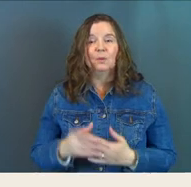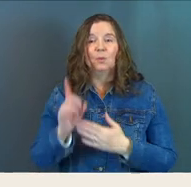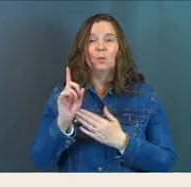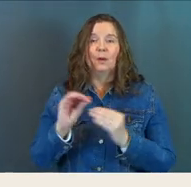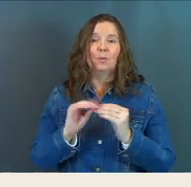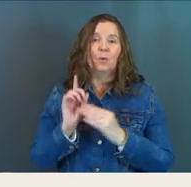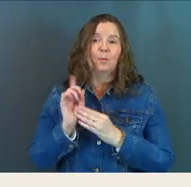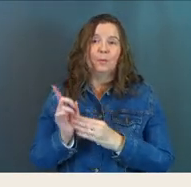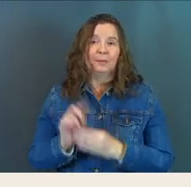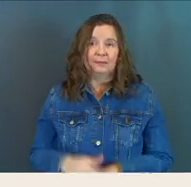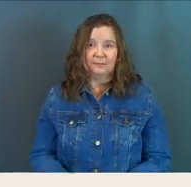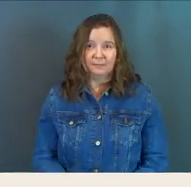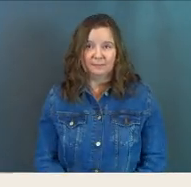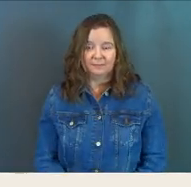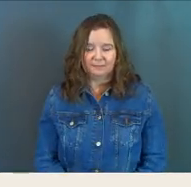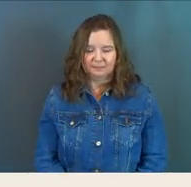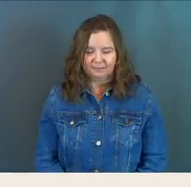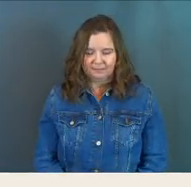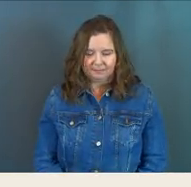you one more moment.